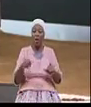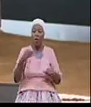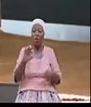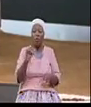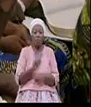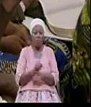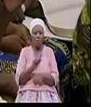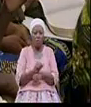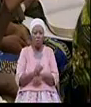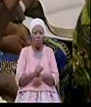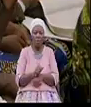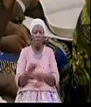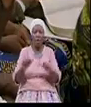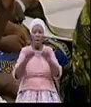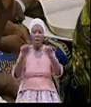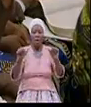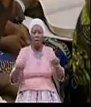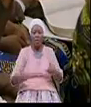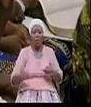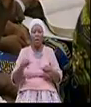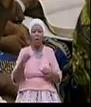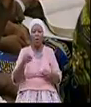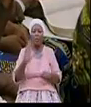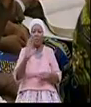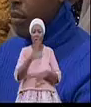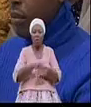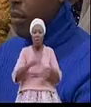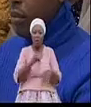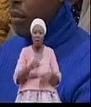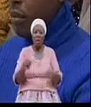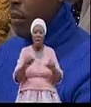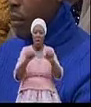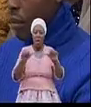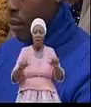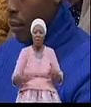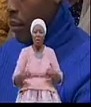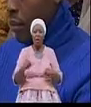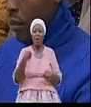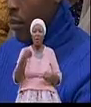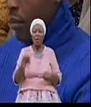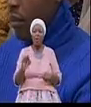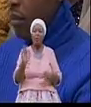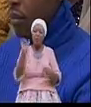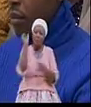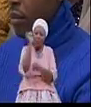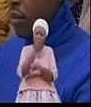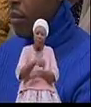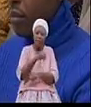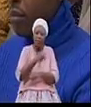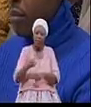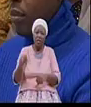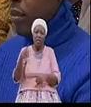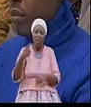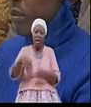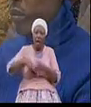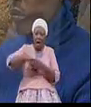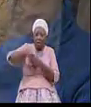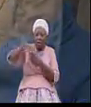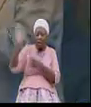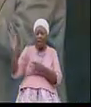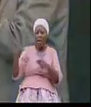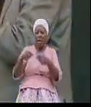work, area of your calling, area of defeating the outside